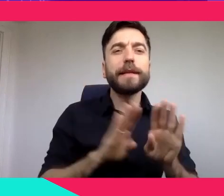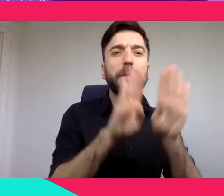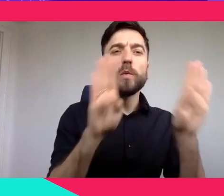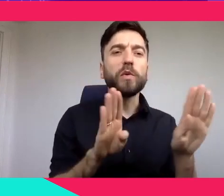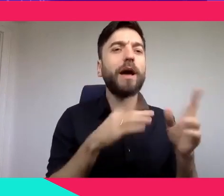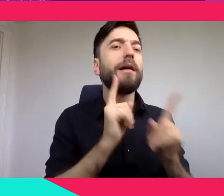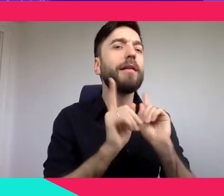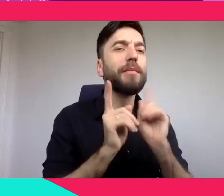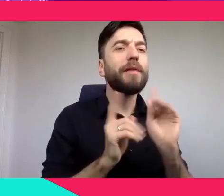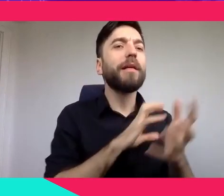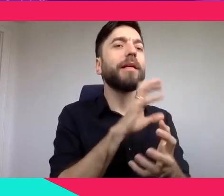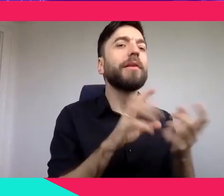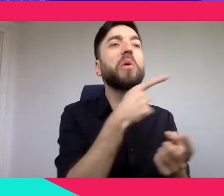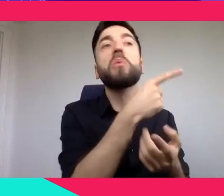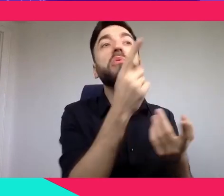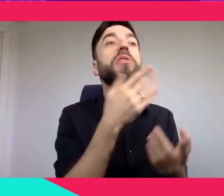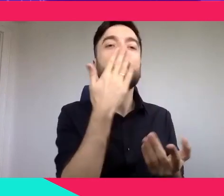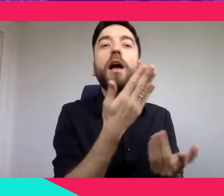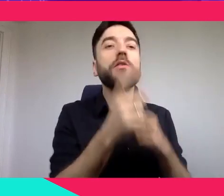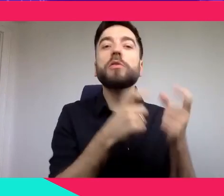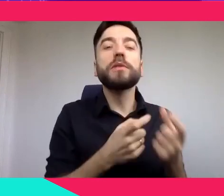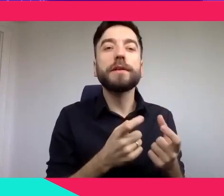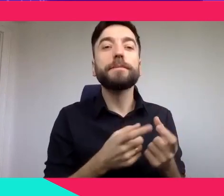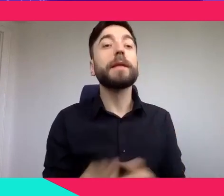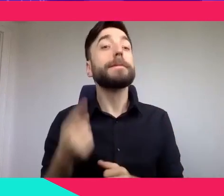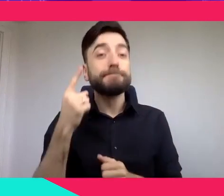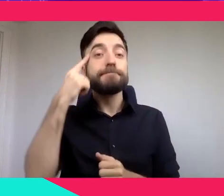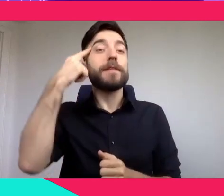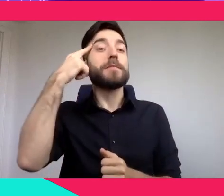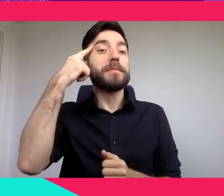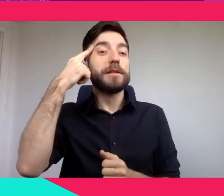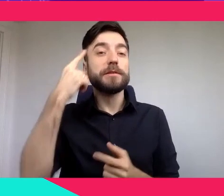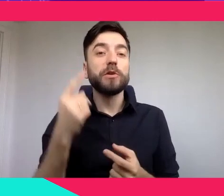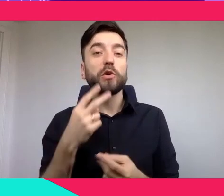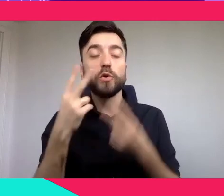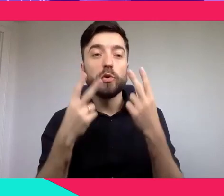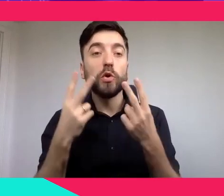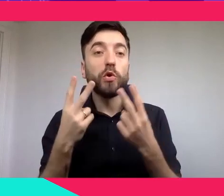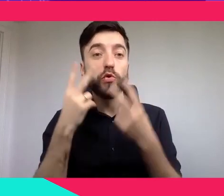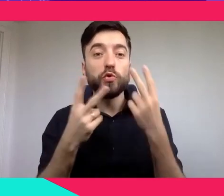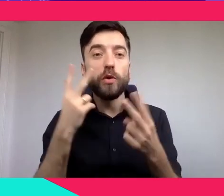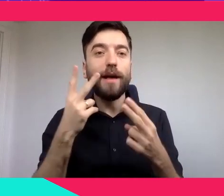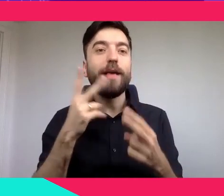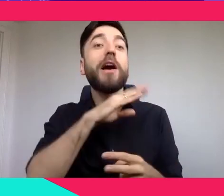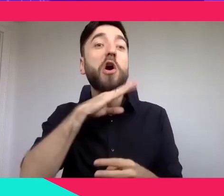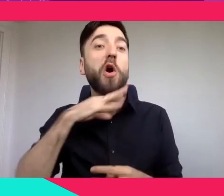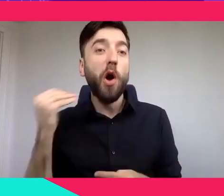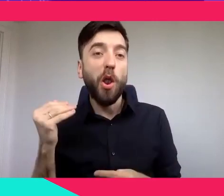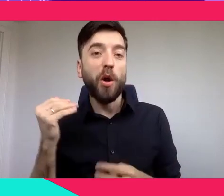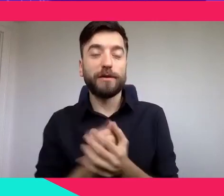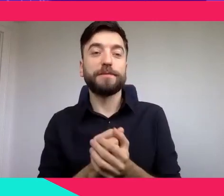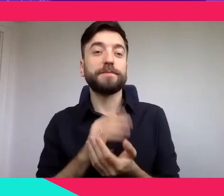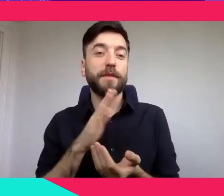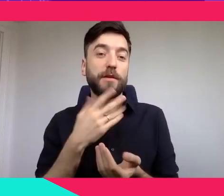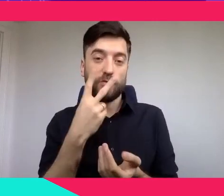search by color. So you have this nice interface where you can just click a color that you like,